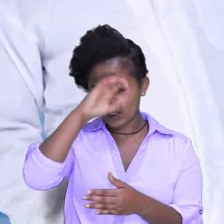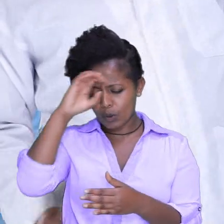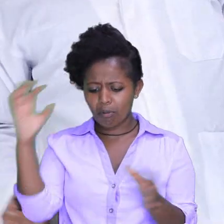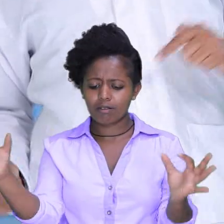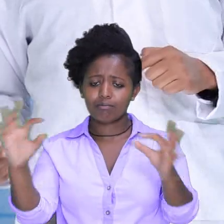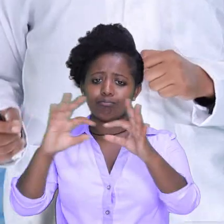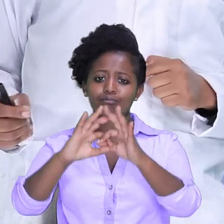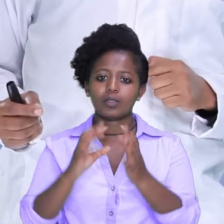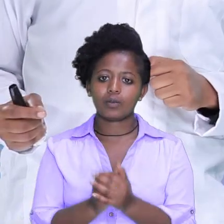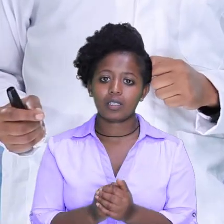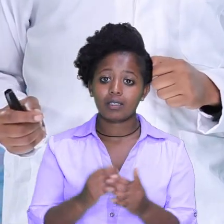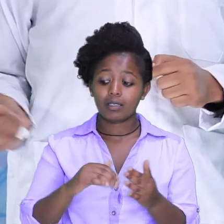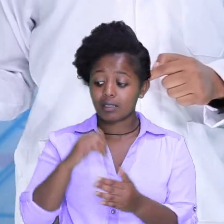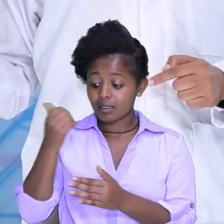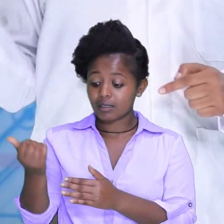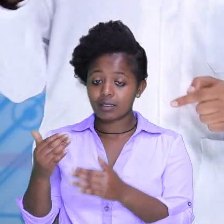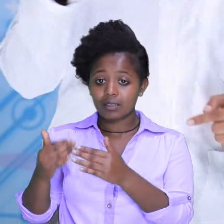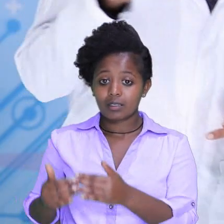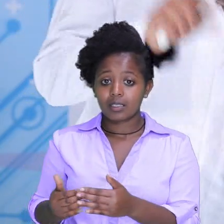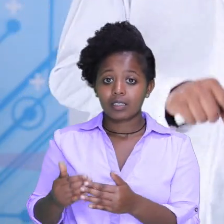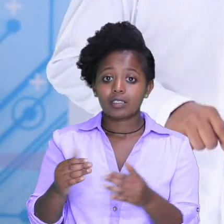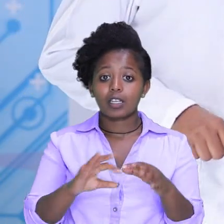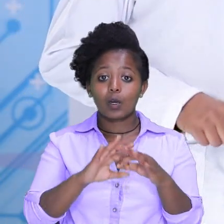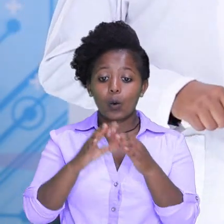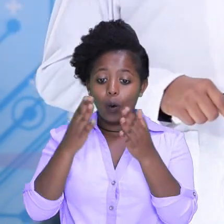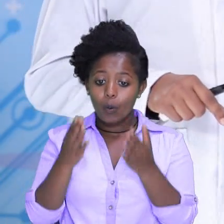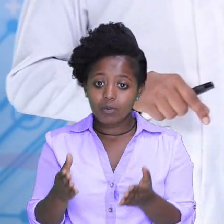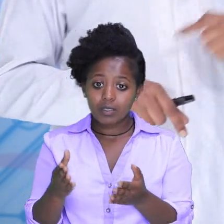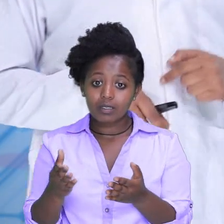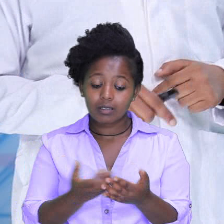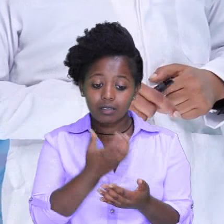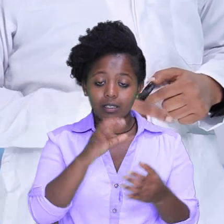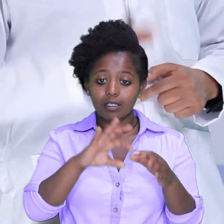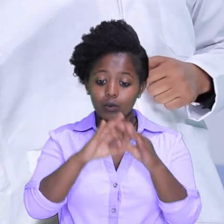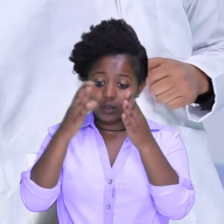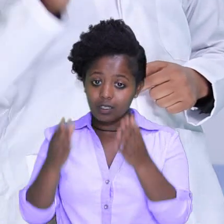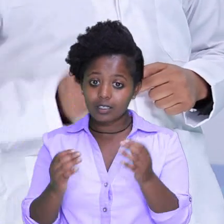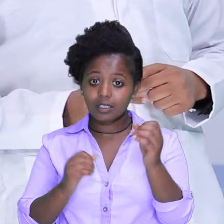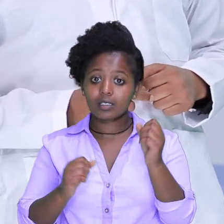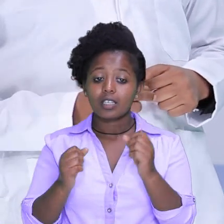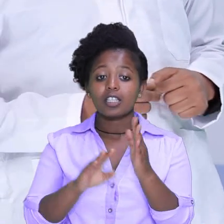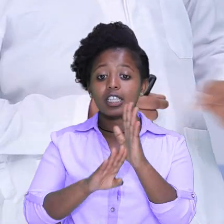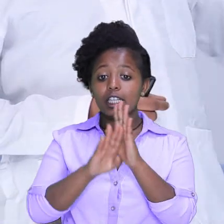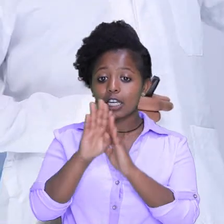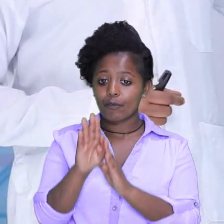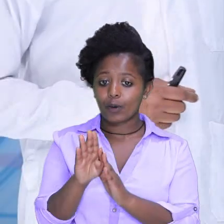On the other side, the communist state or the socialist state also